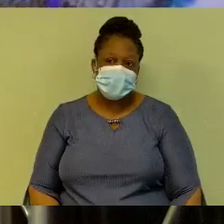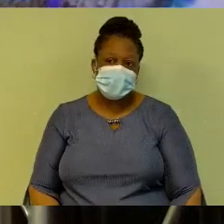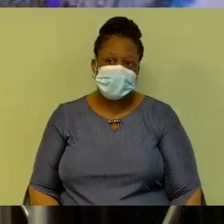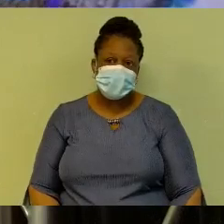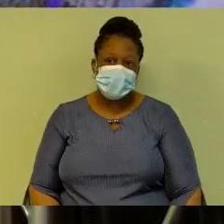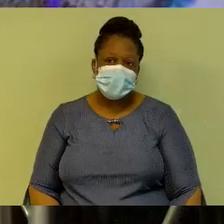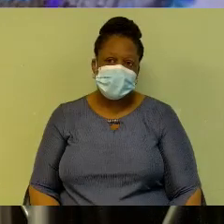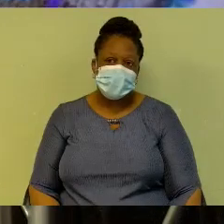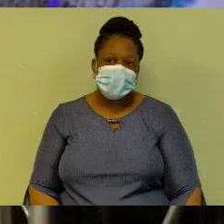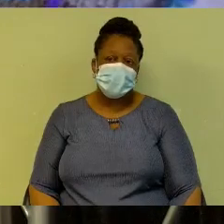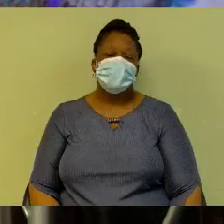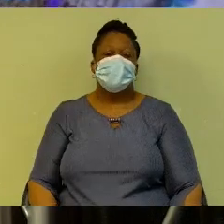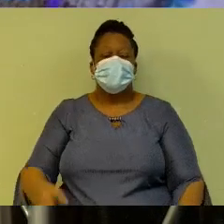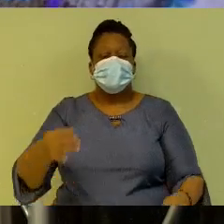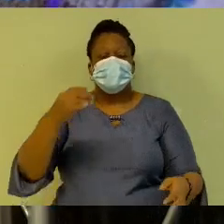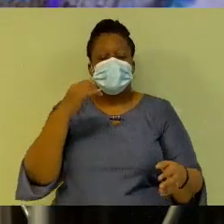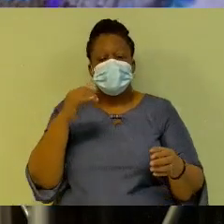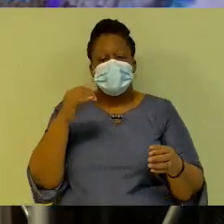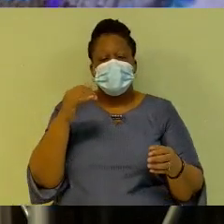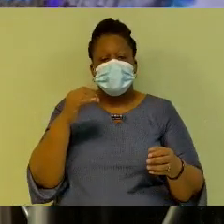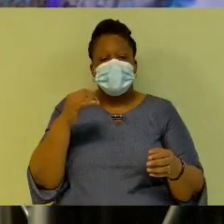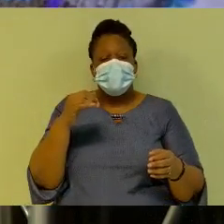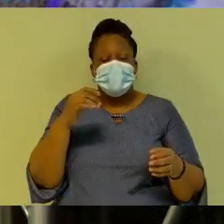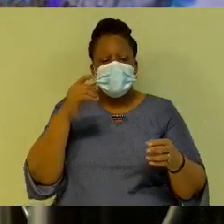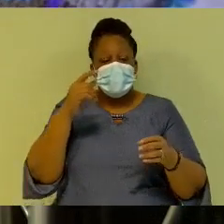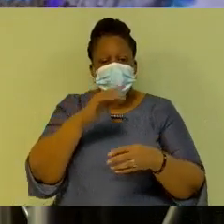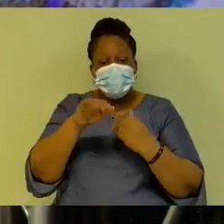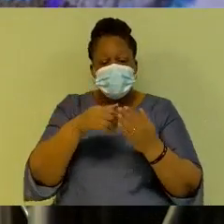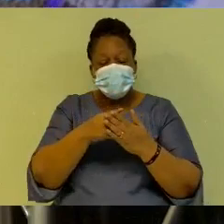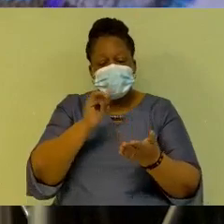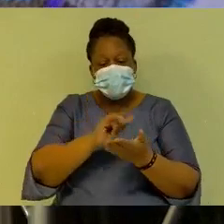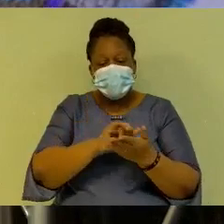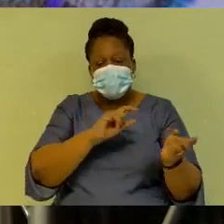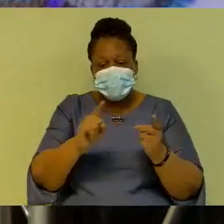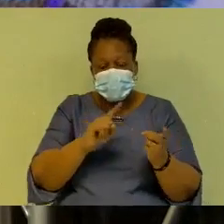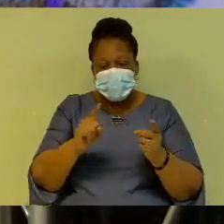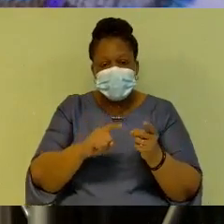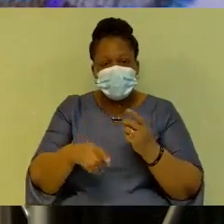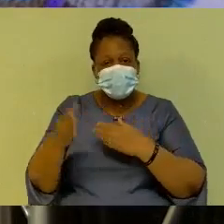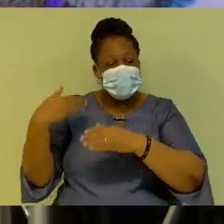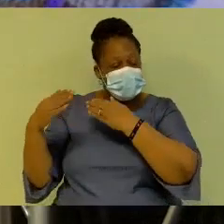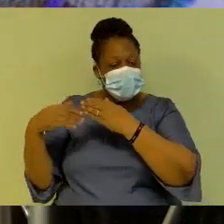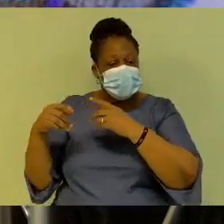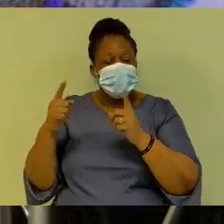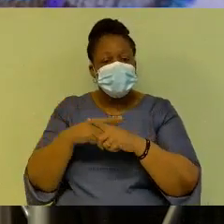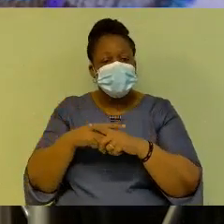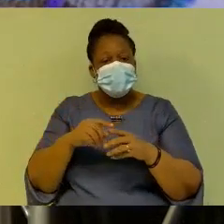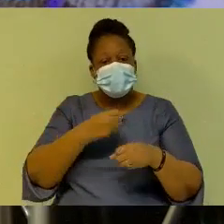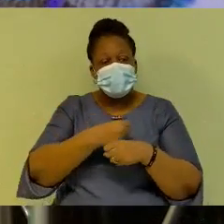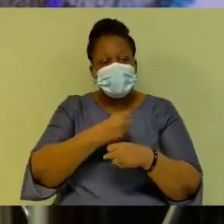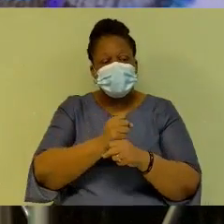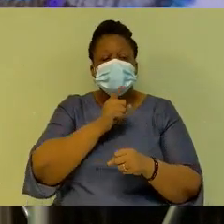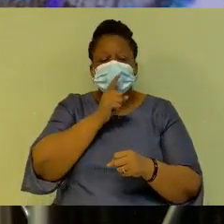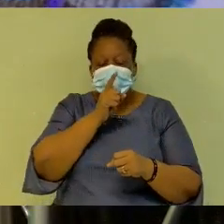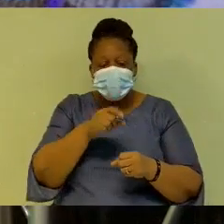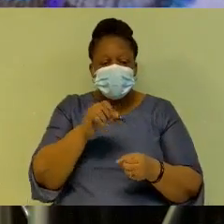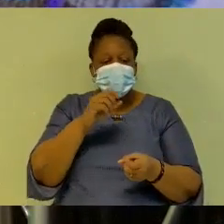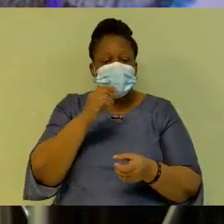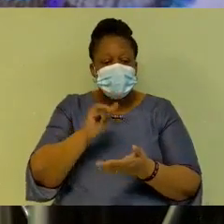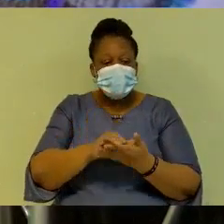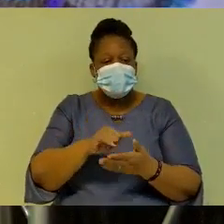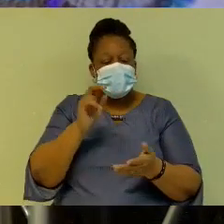integrate infographics in the presentation of medical data, and to pioneer professional nursing education are well documented